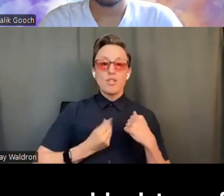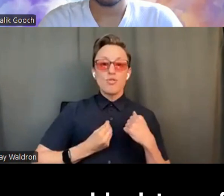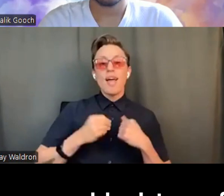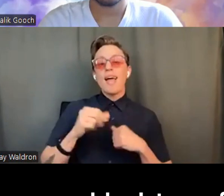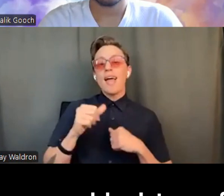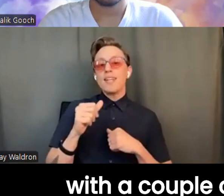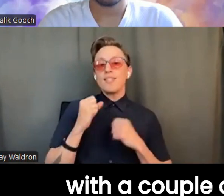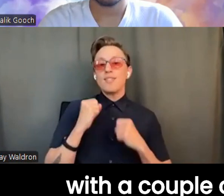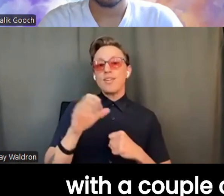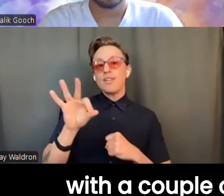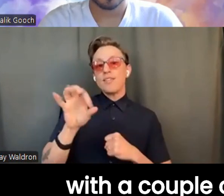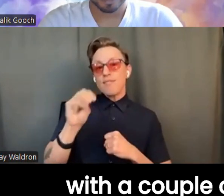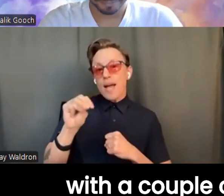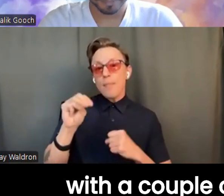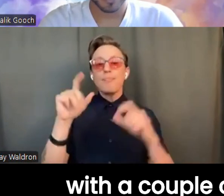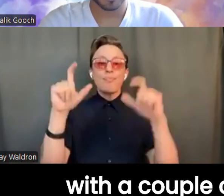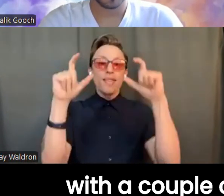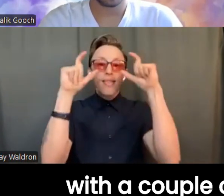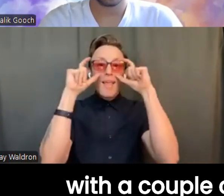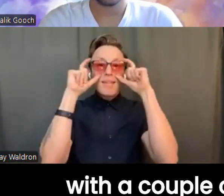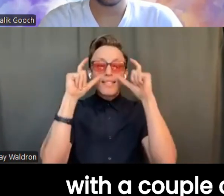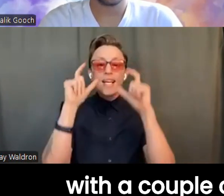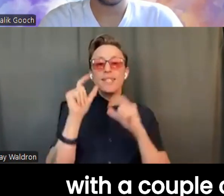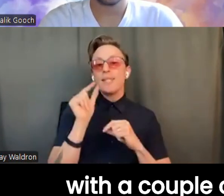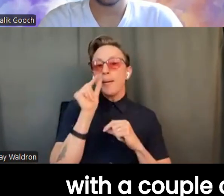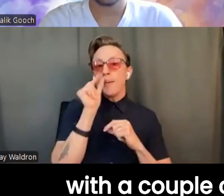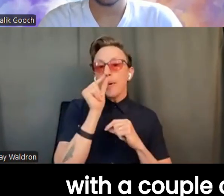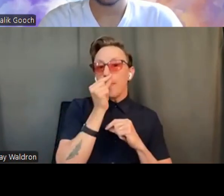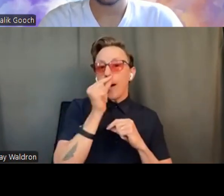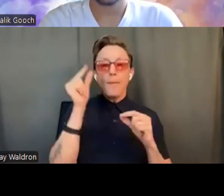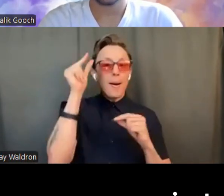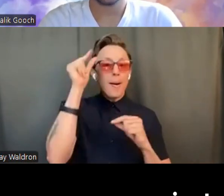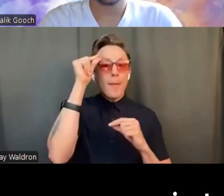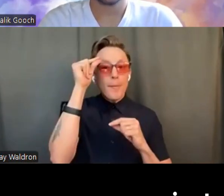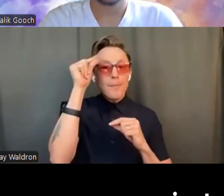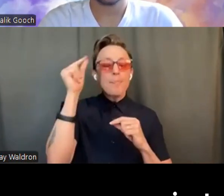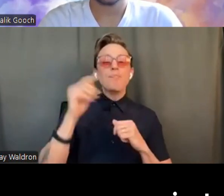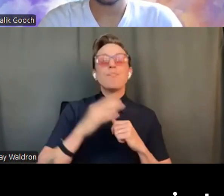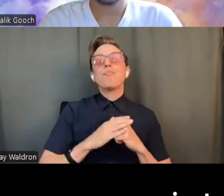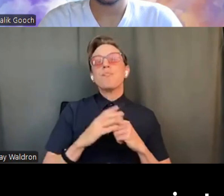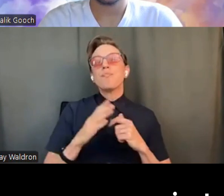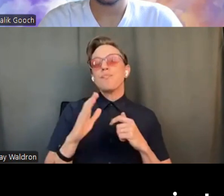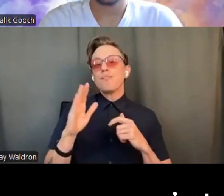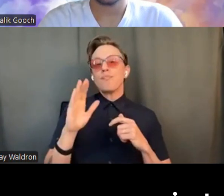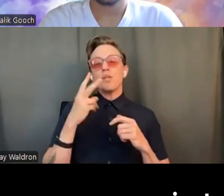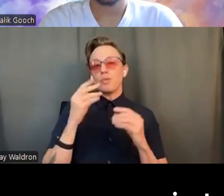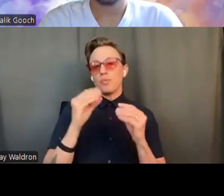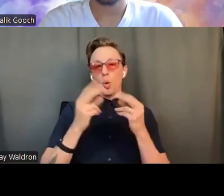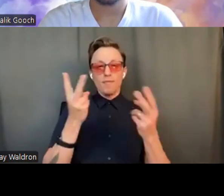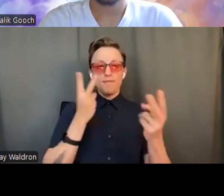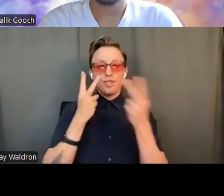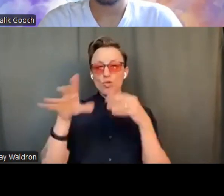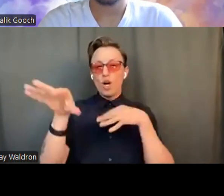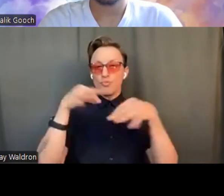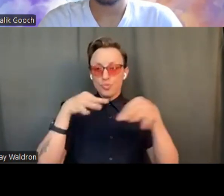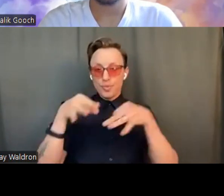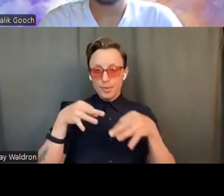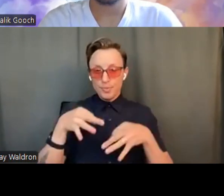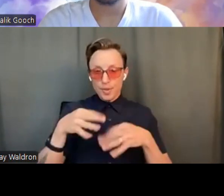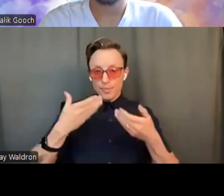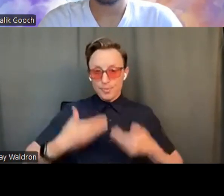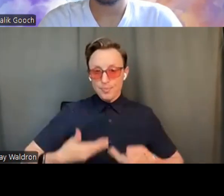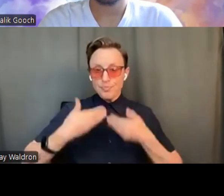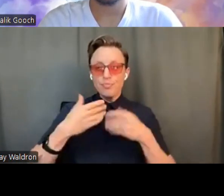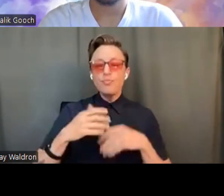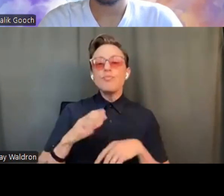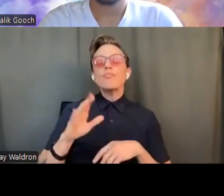wearing glasses and with a couple of piercings on my nose and on my eyebrow, just as a visual description.